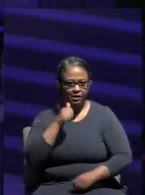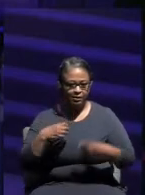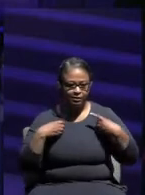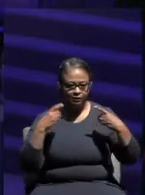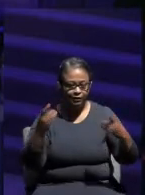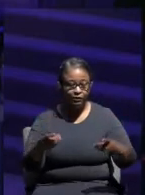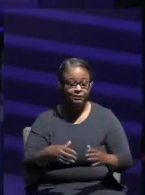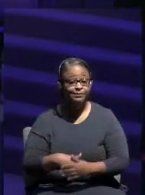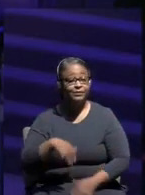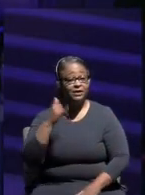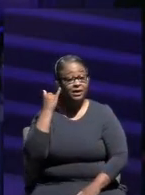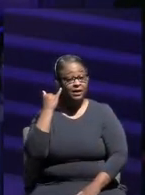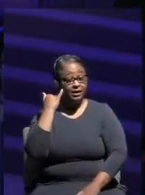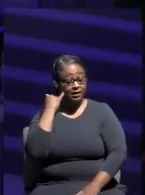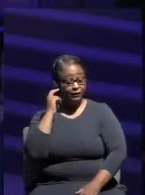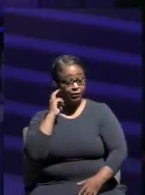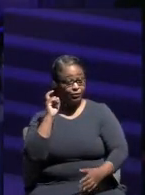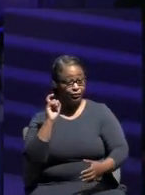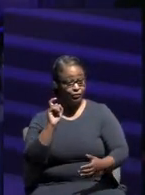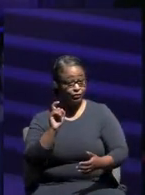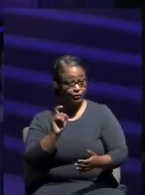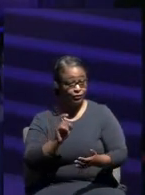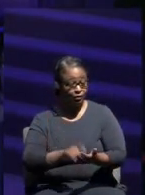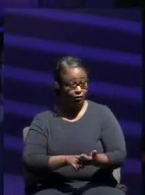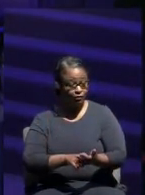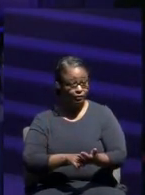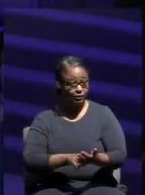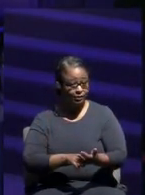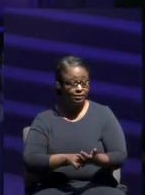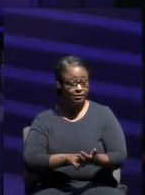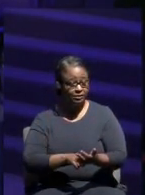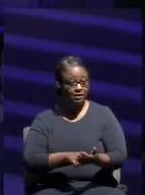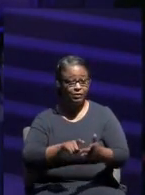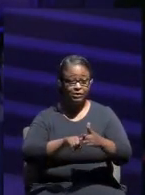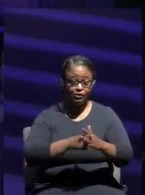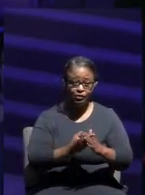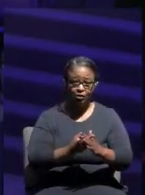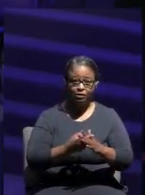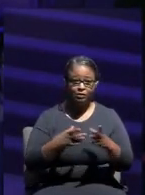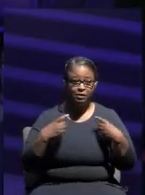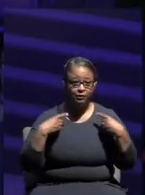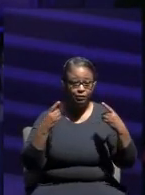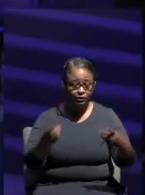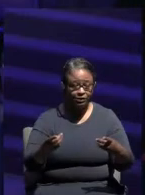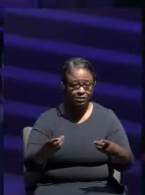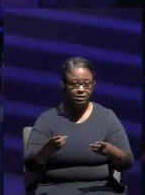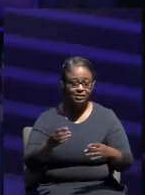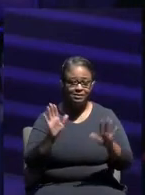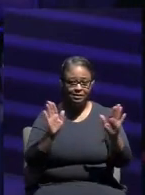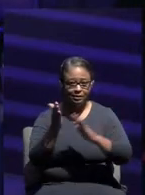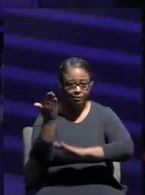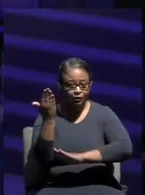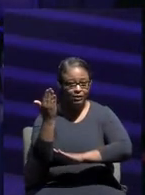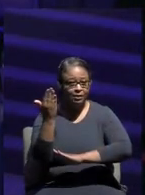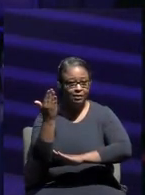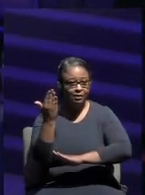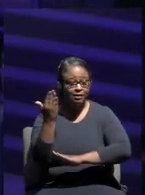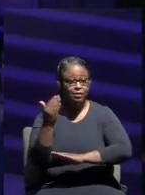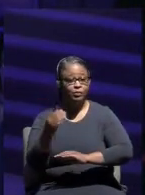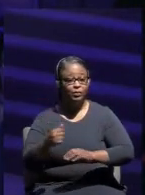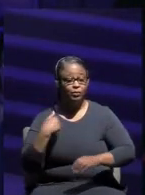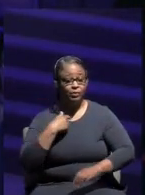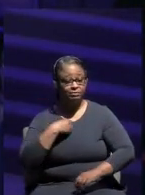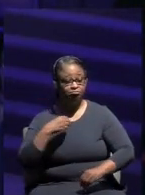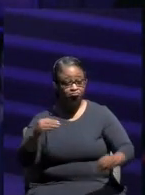with Church Plus, we actually launch the devotions on Sunday mornings. And so that's one of the benefits of Church